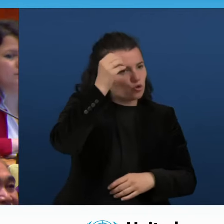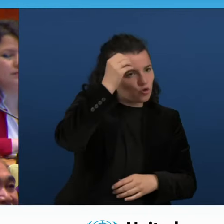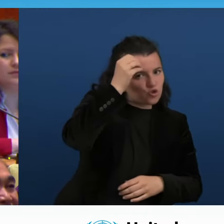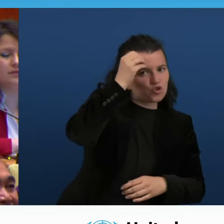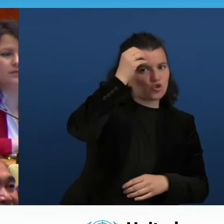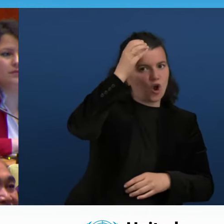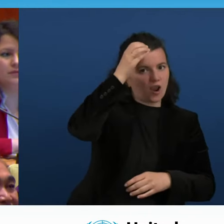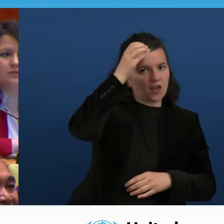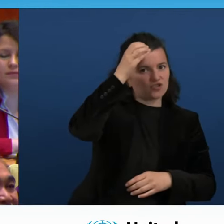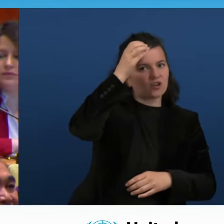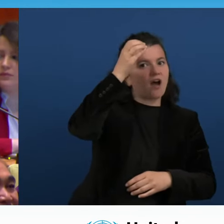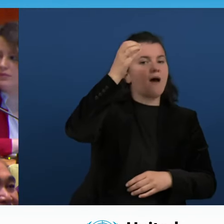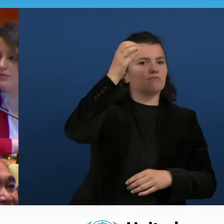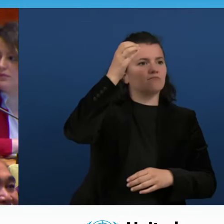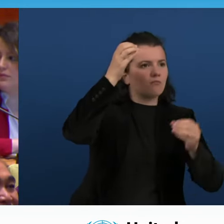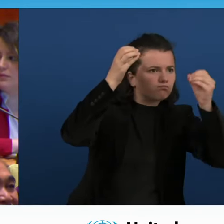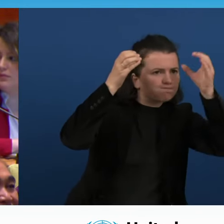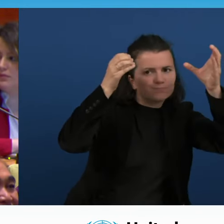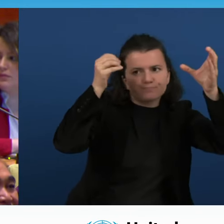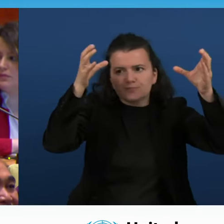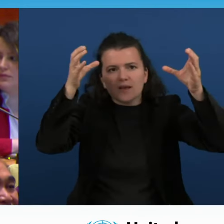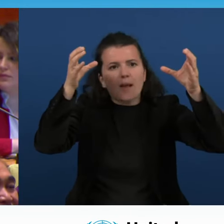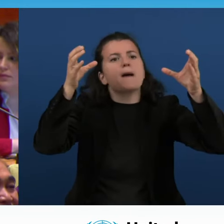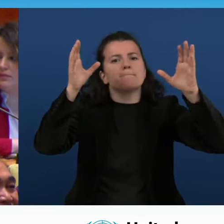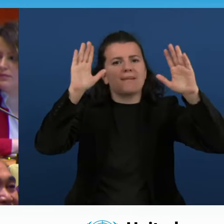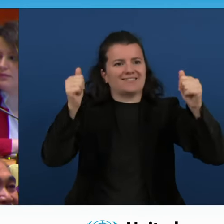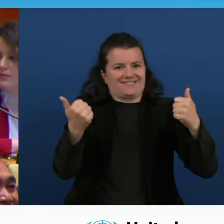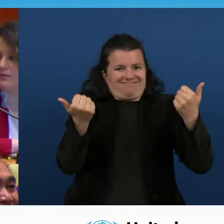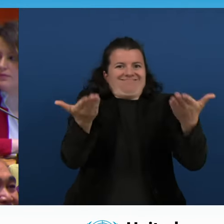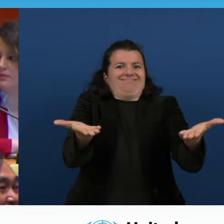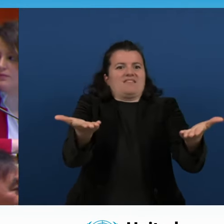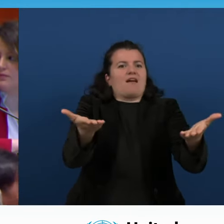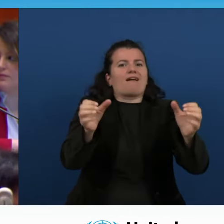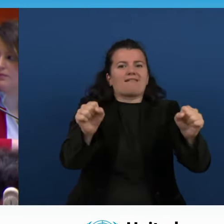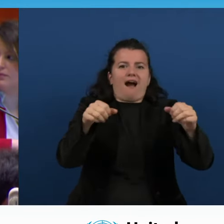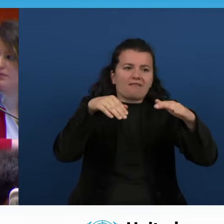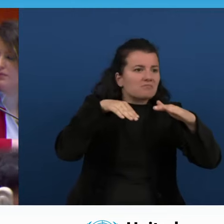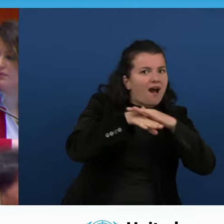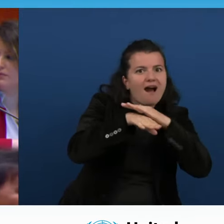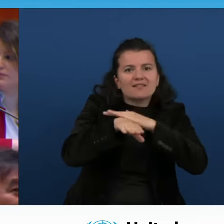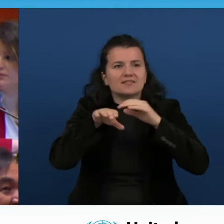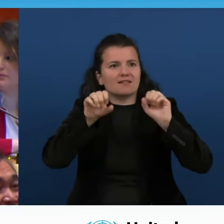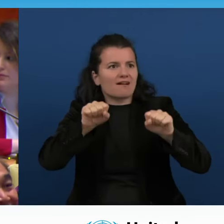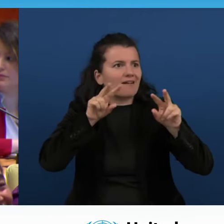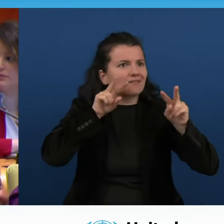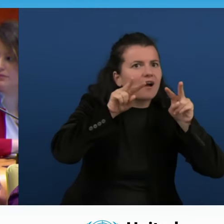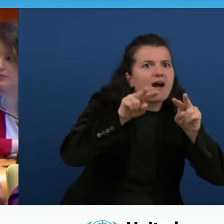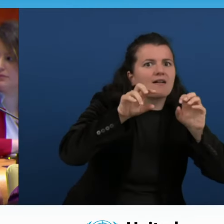ecosystem that allows youth to access this knowledge.